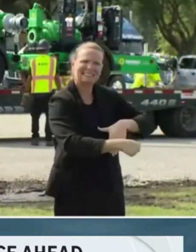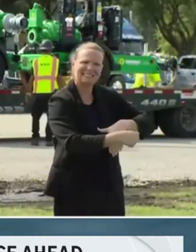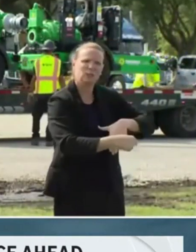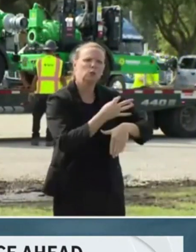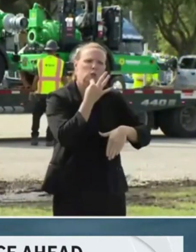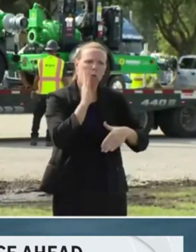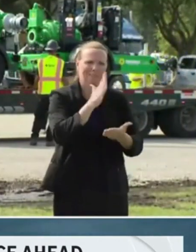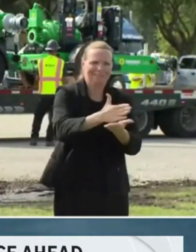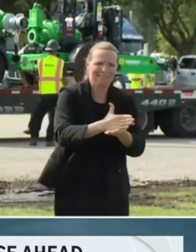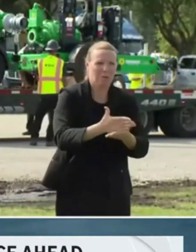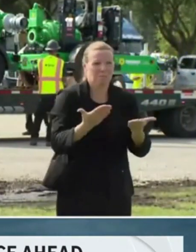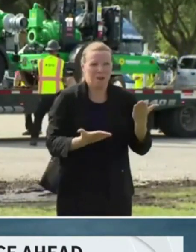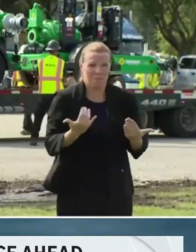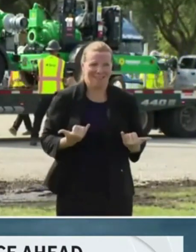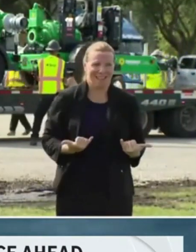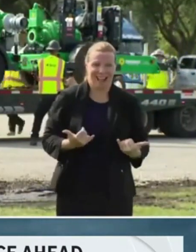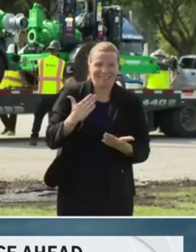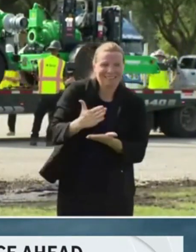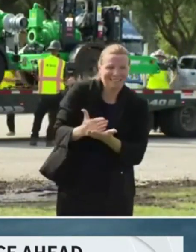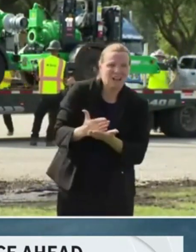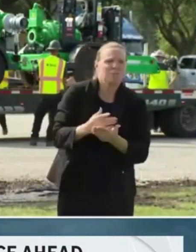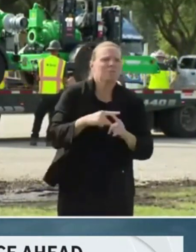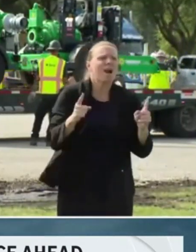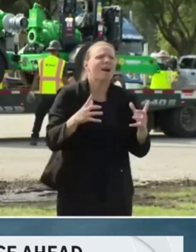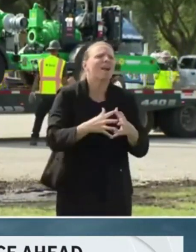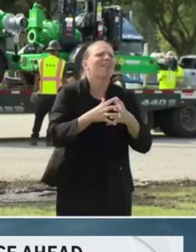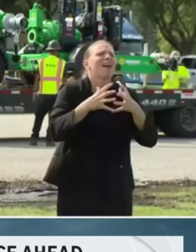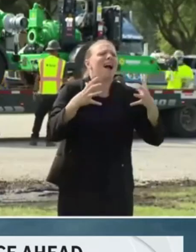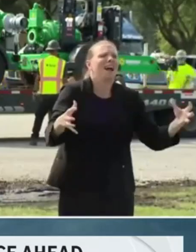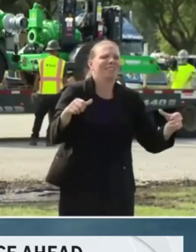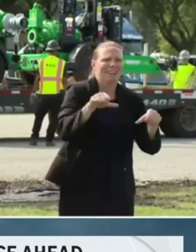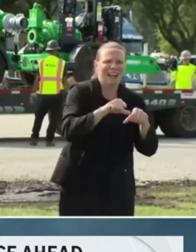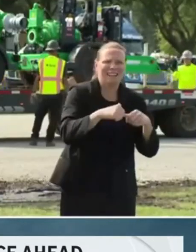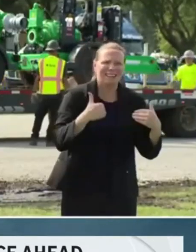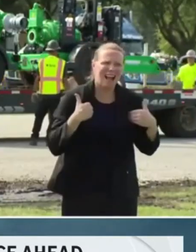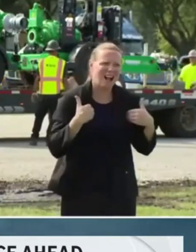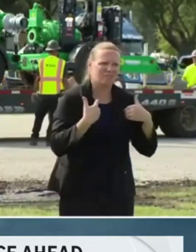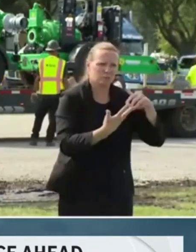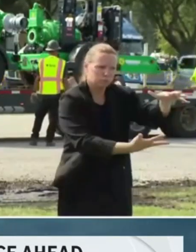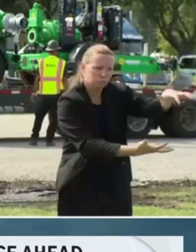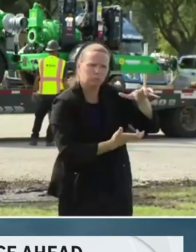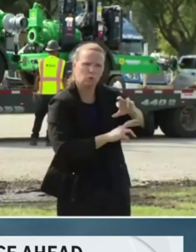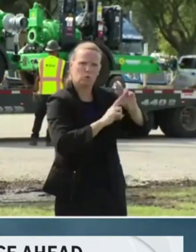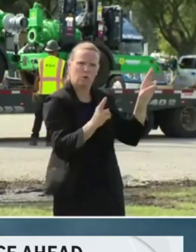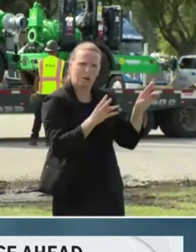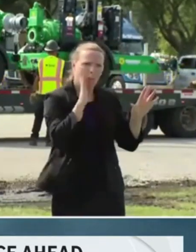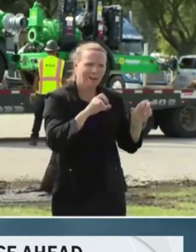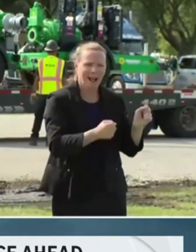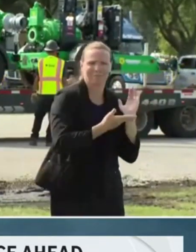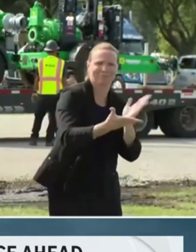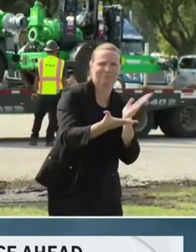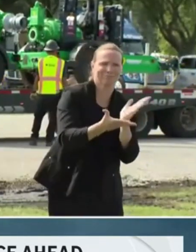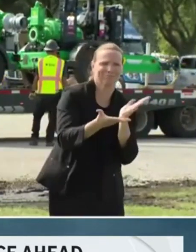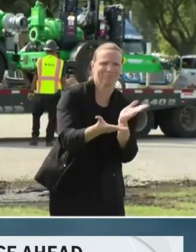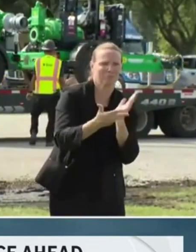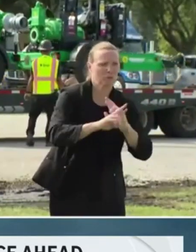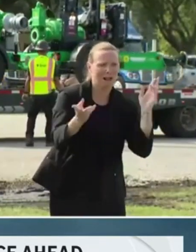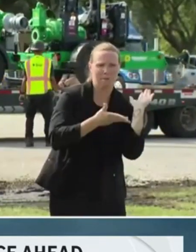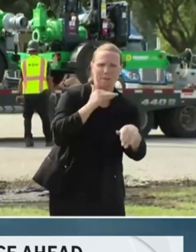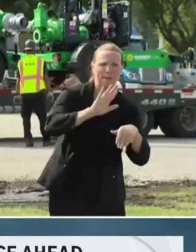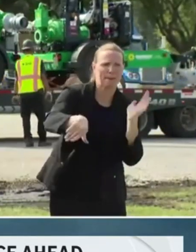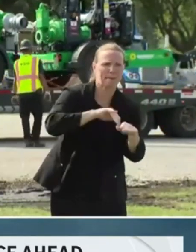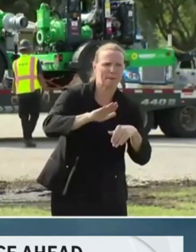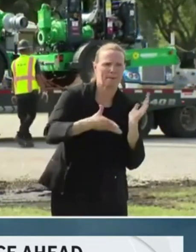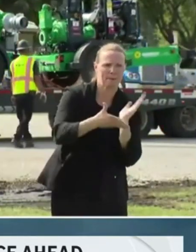stopped now. But again, there's a lot of fuel that's on hand that can be brought out on the dockside, and that's what we're